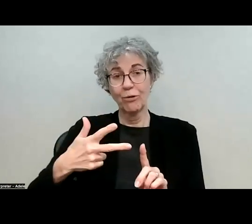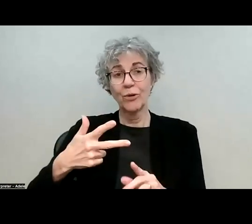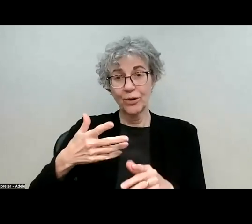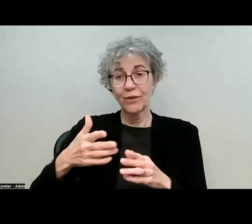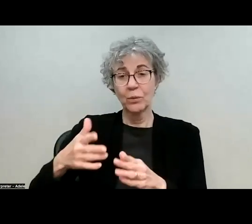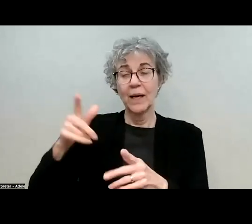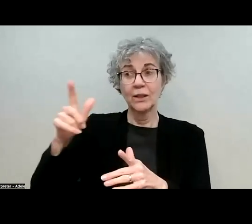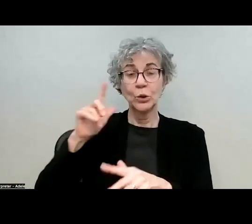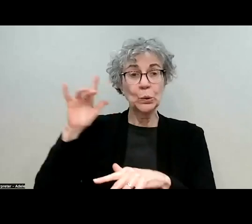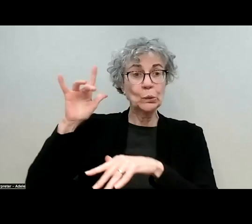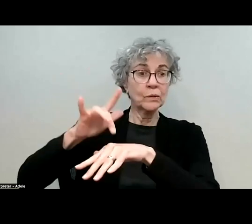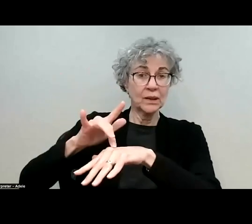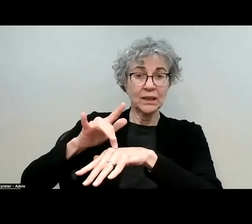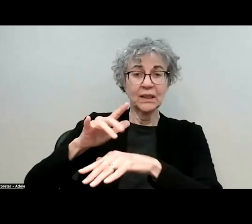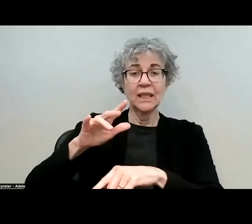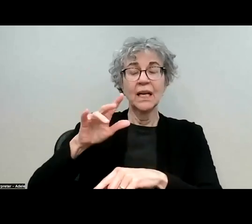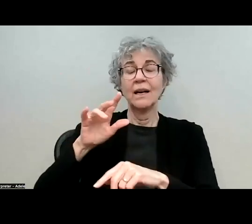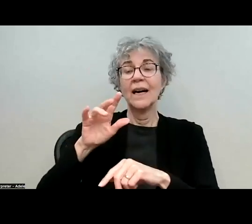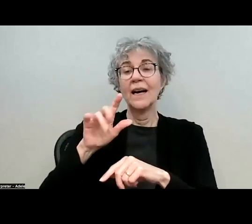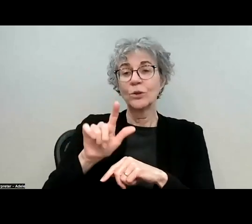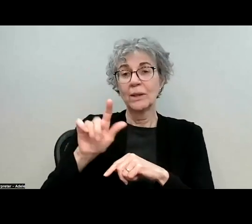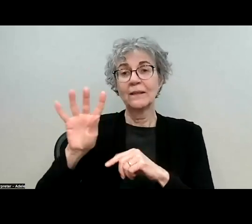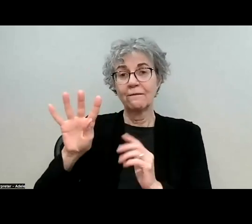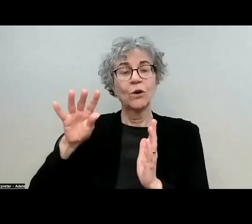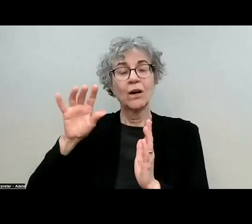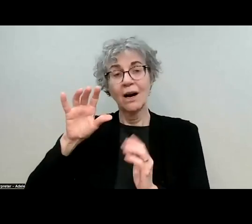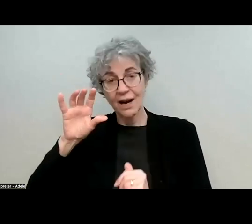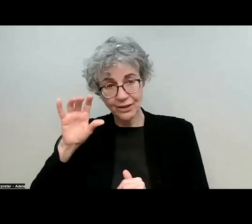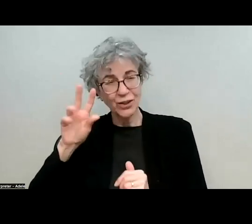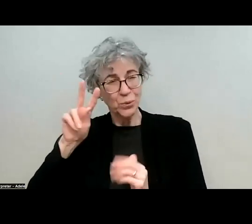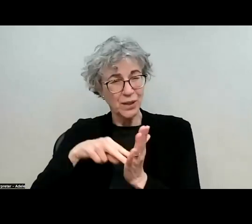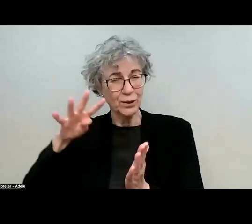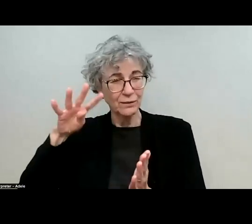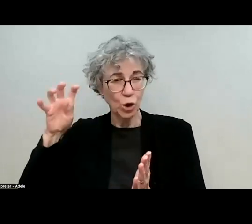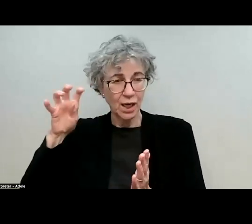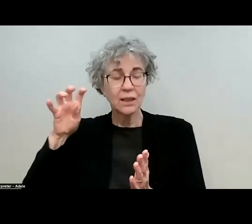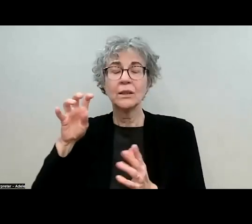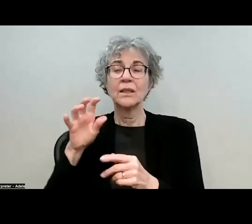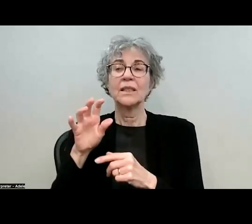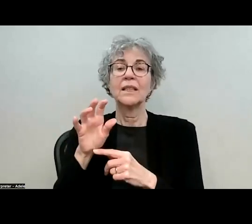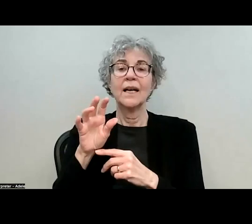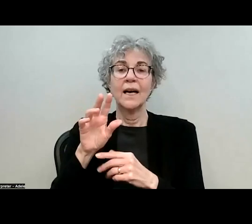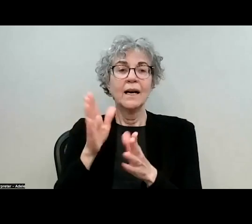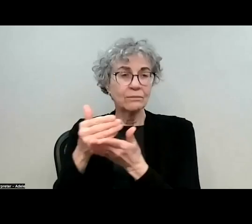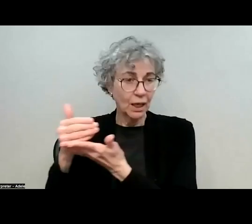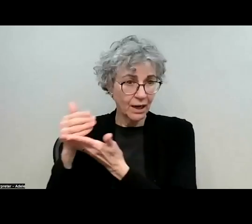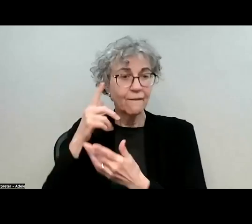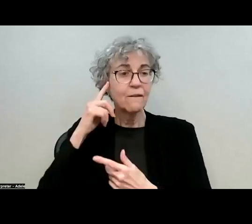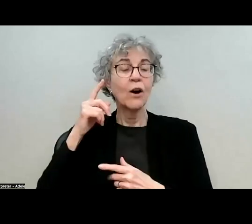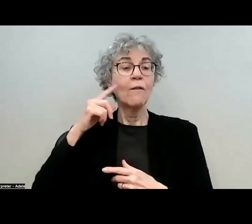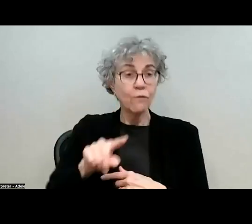Strategy target of 2,400 units for people with developmental disabilities across the country. So lots of room there to